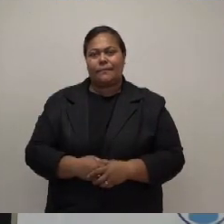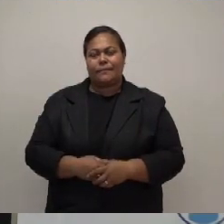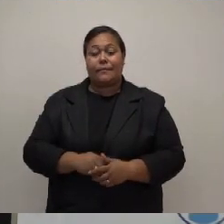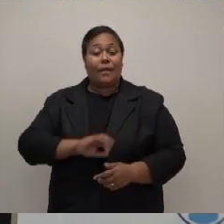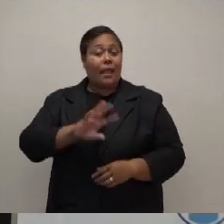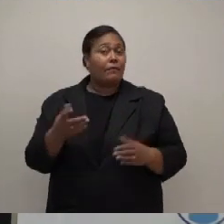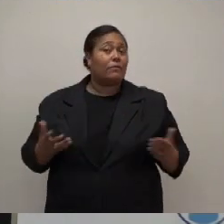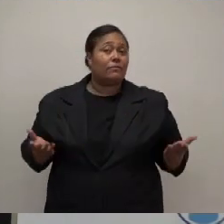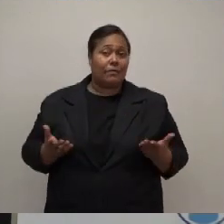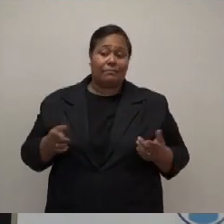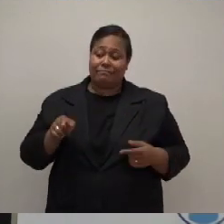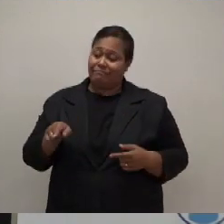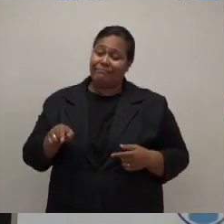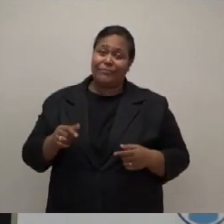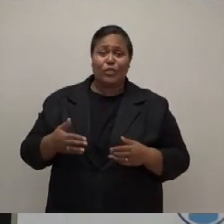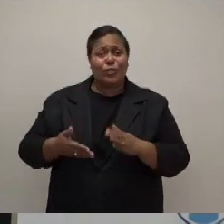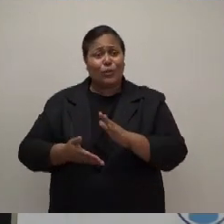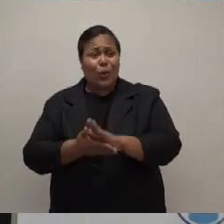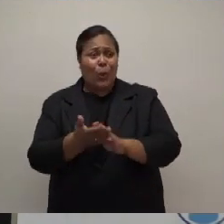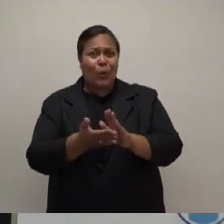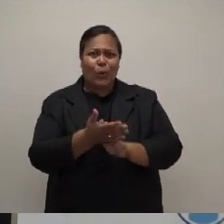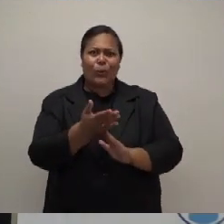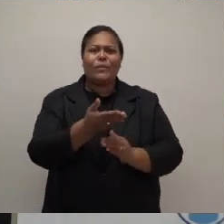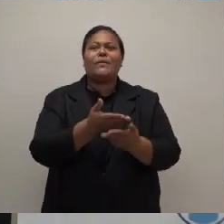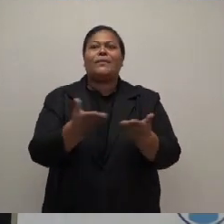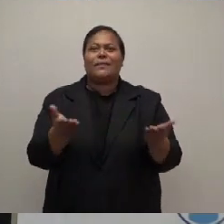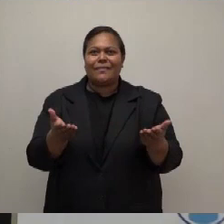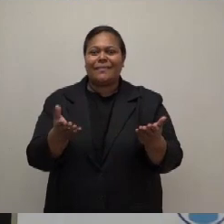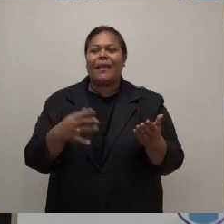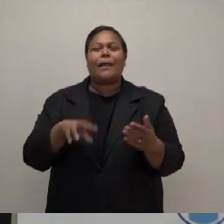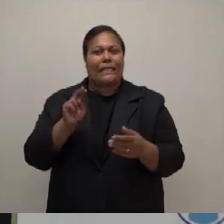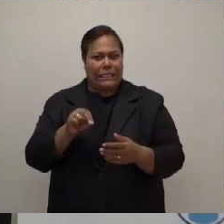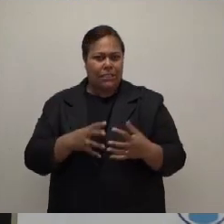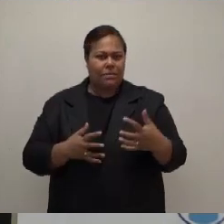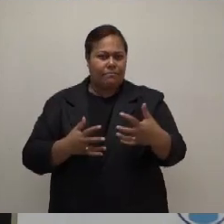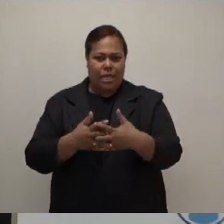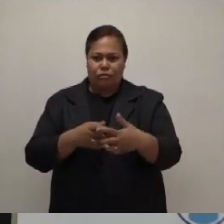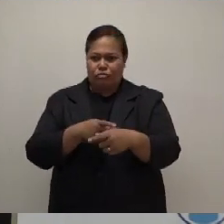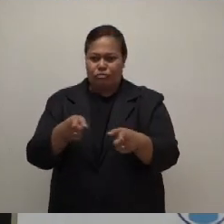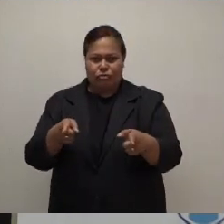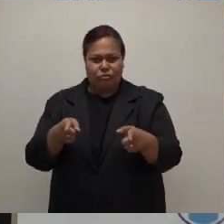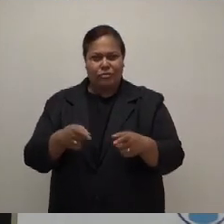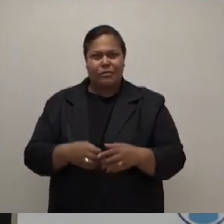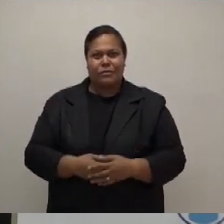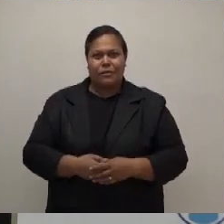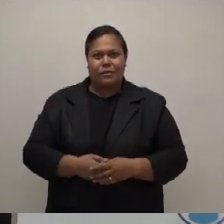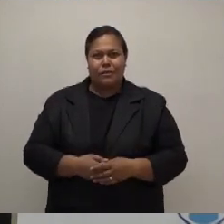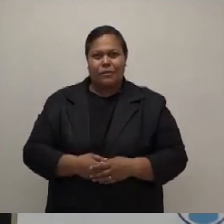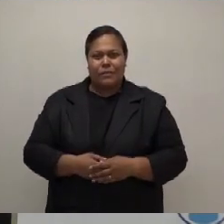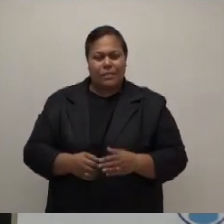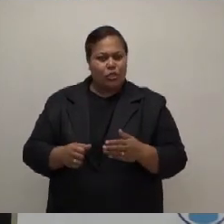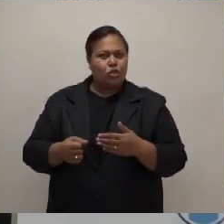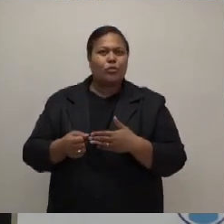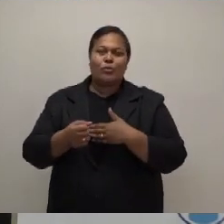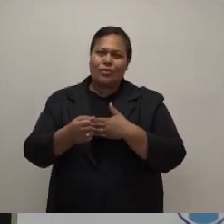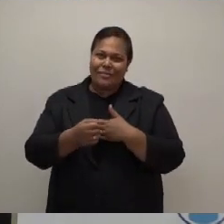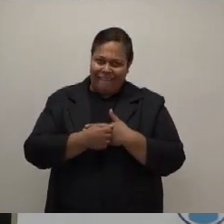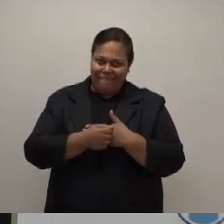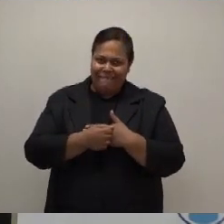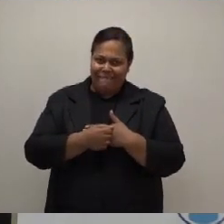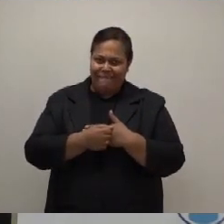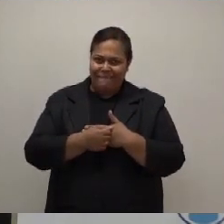Everywhere they go will be wholly dedicated to others who match the same criteria, safely guided by what we're calling VIP